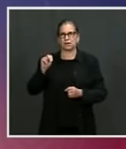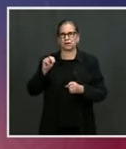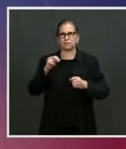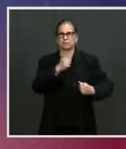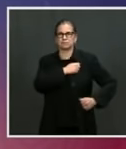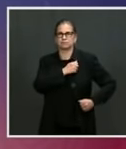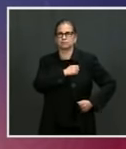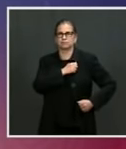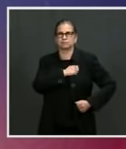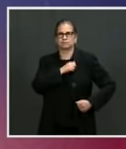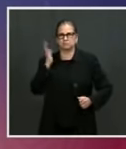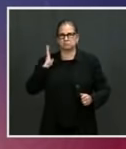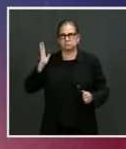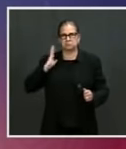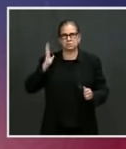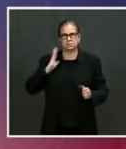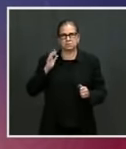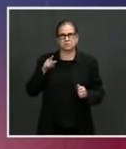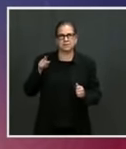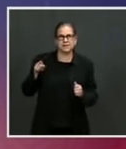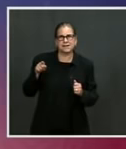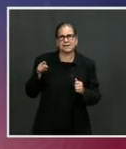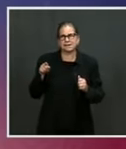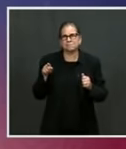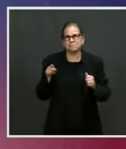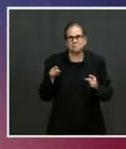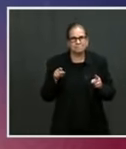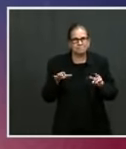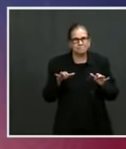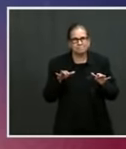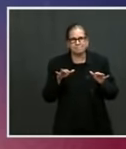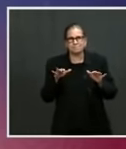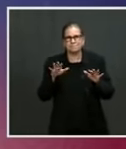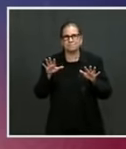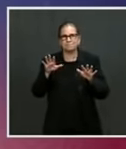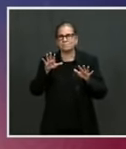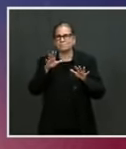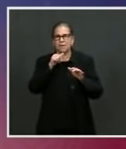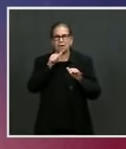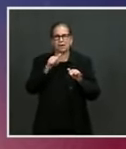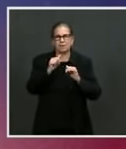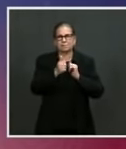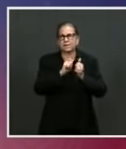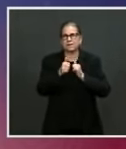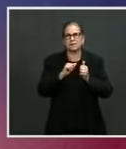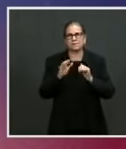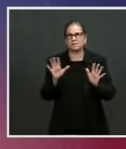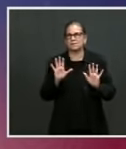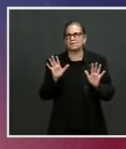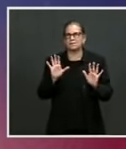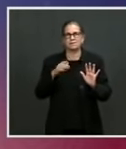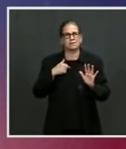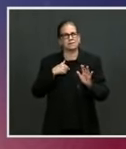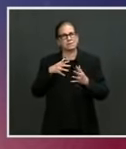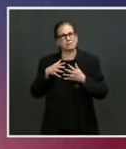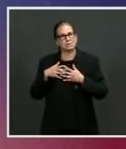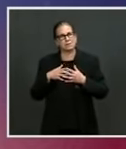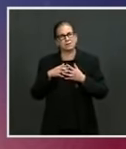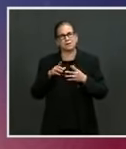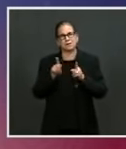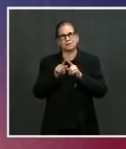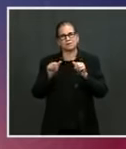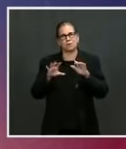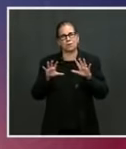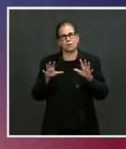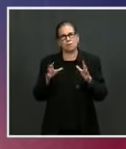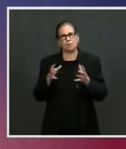competing forces, but a coherent whole. His cry, first uttered just across the Potomac